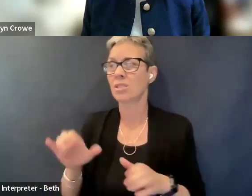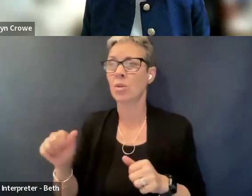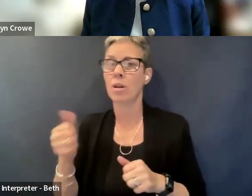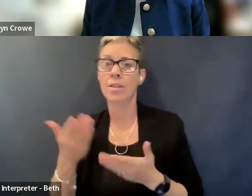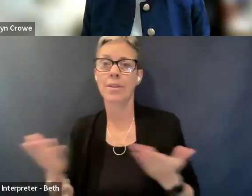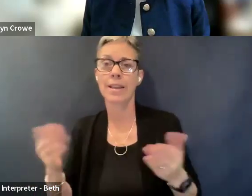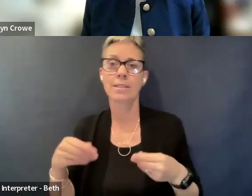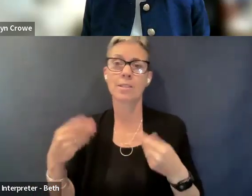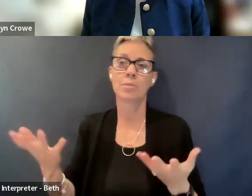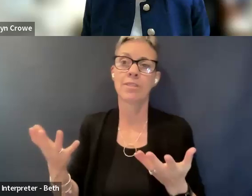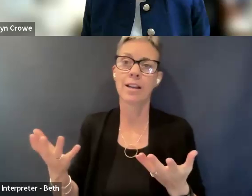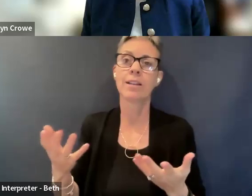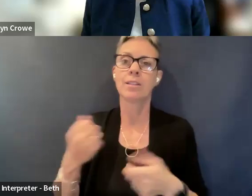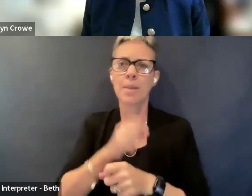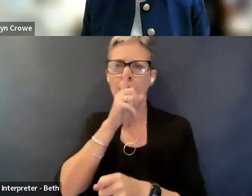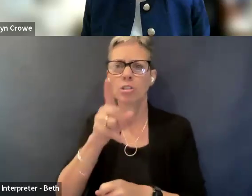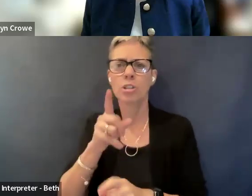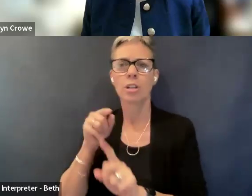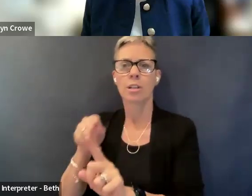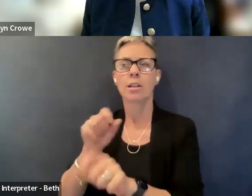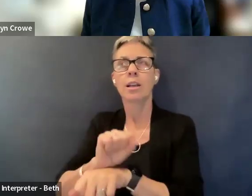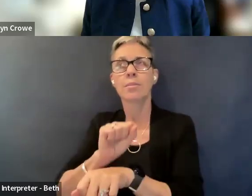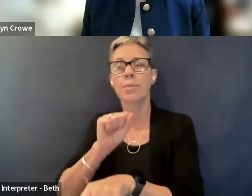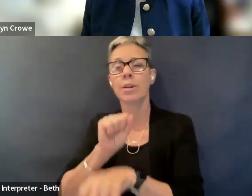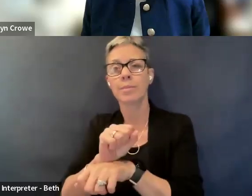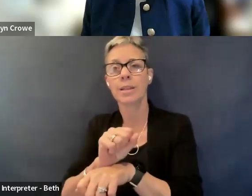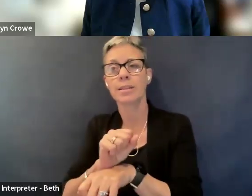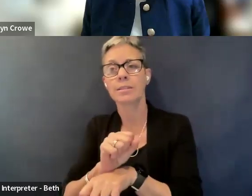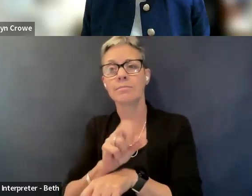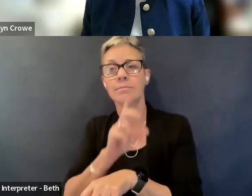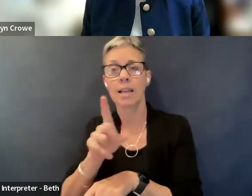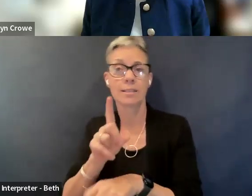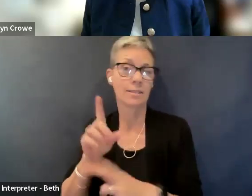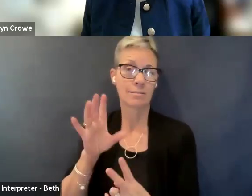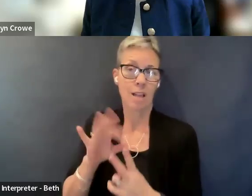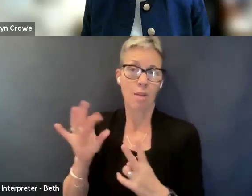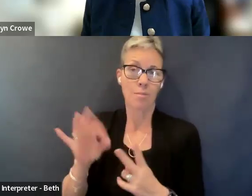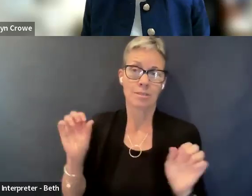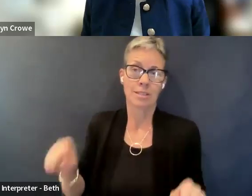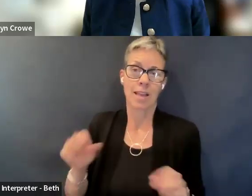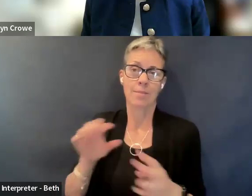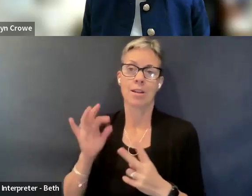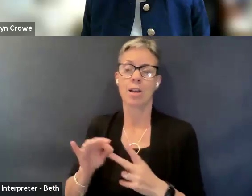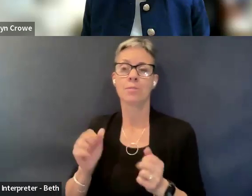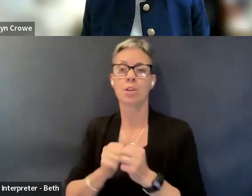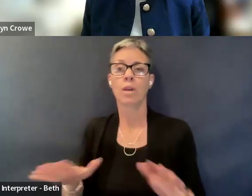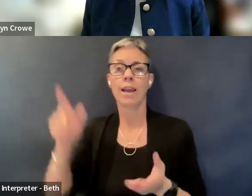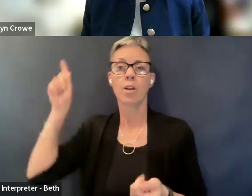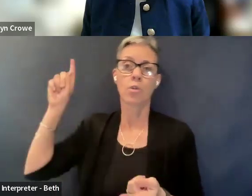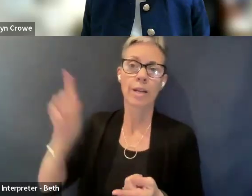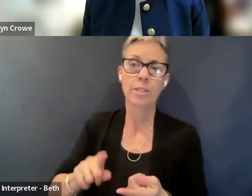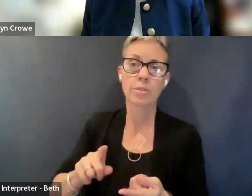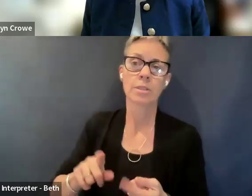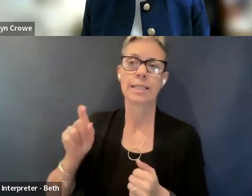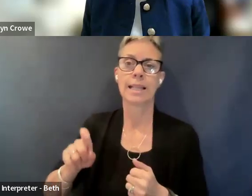provide, assure that employment is an option and without reducing needed